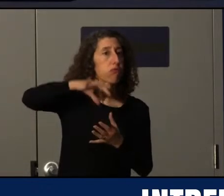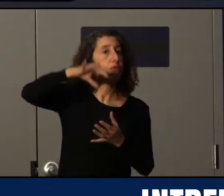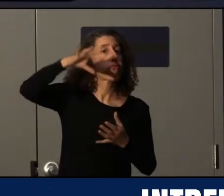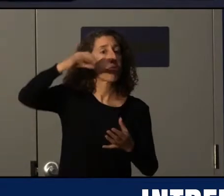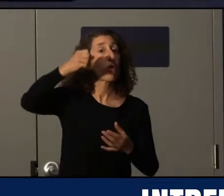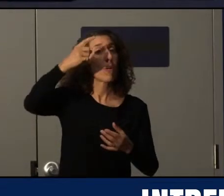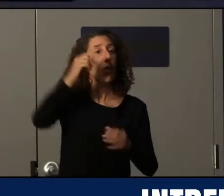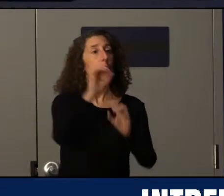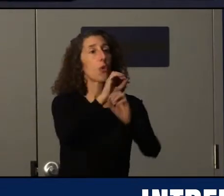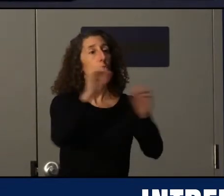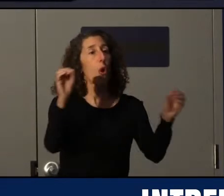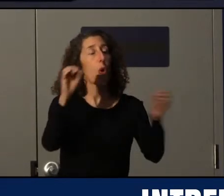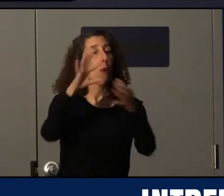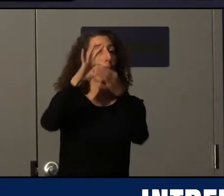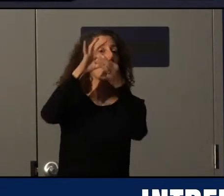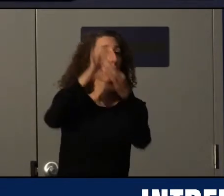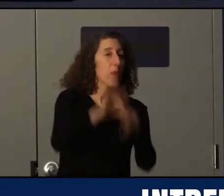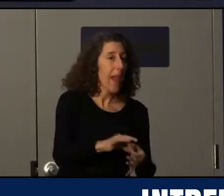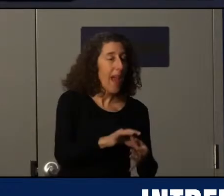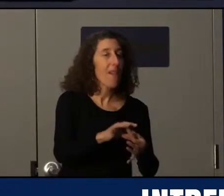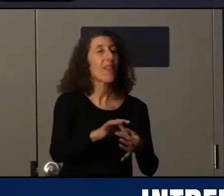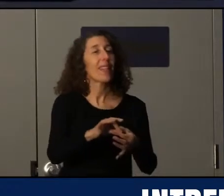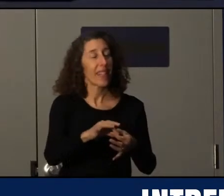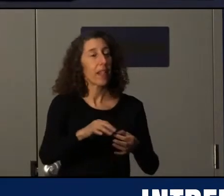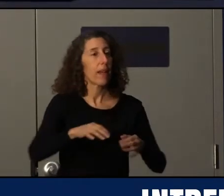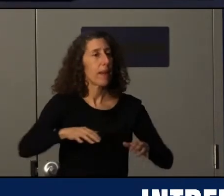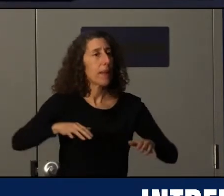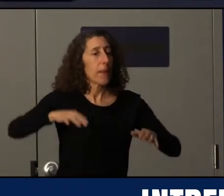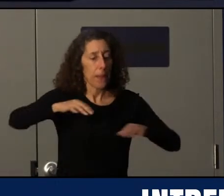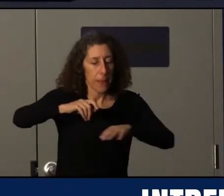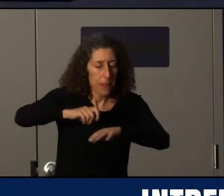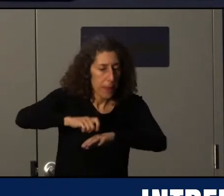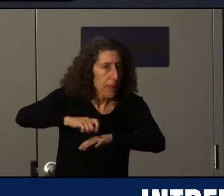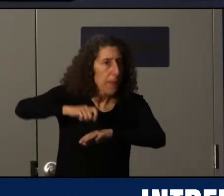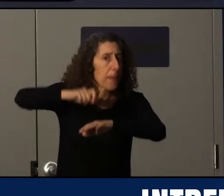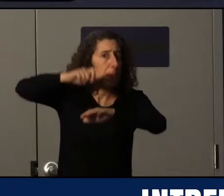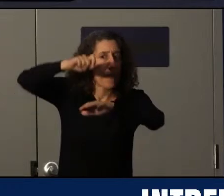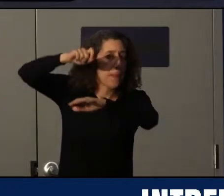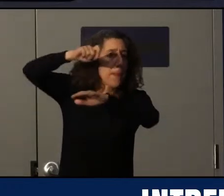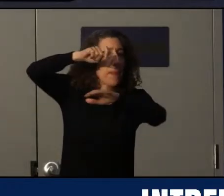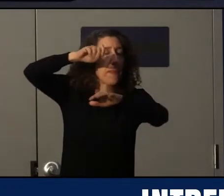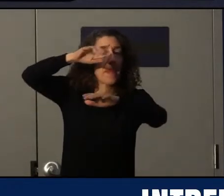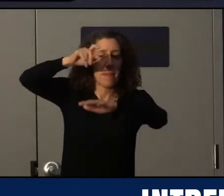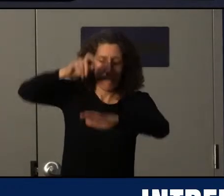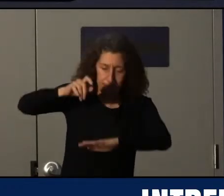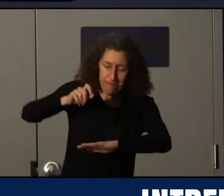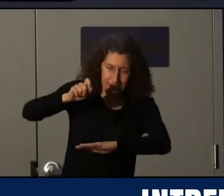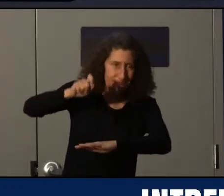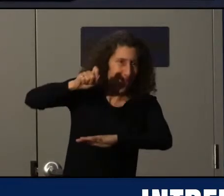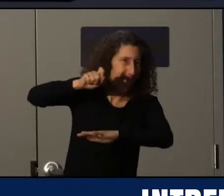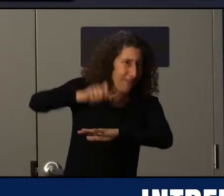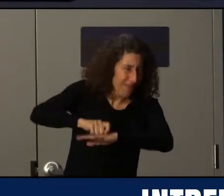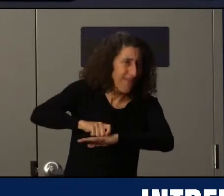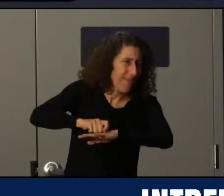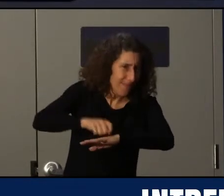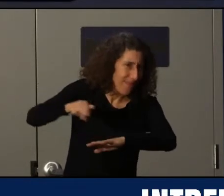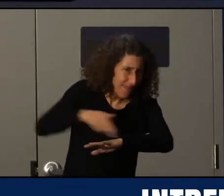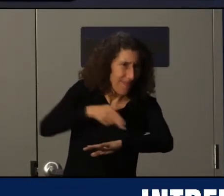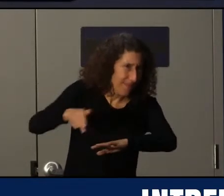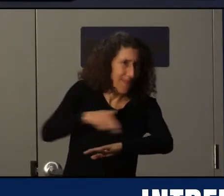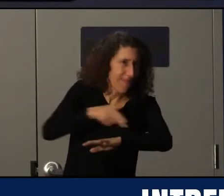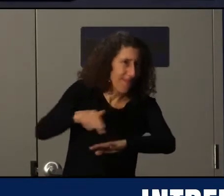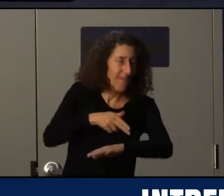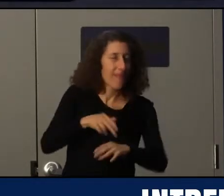know. And so I printed it out on a little scrap sheet of paper, and then would just work on it at night outside of my crew compartment.